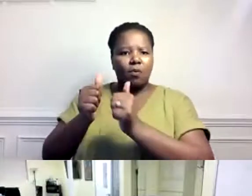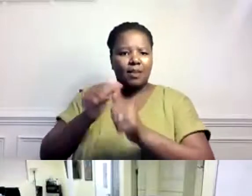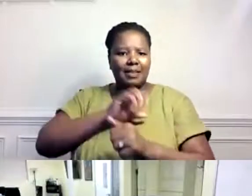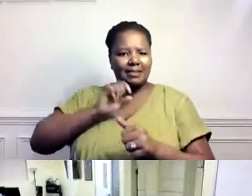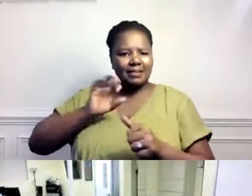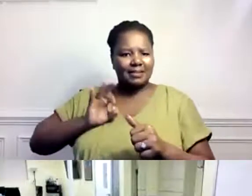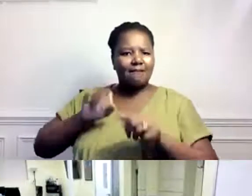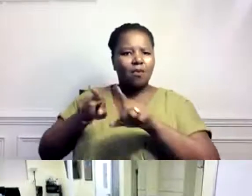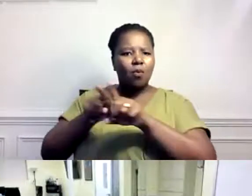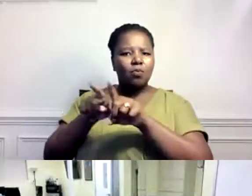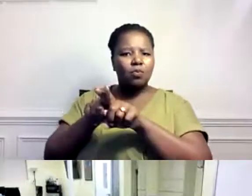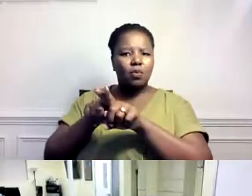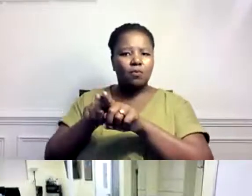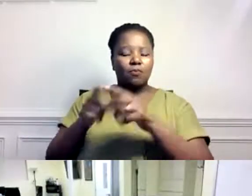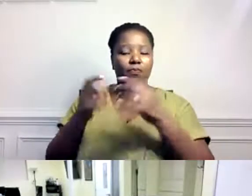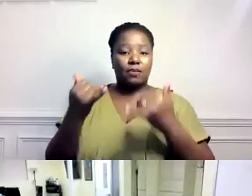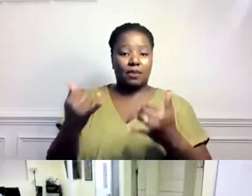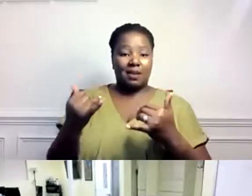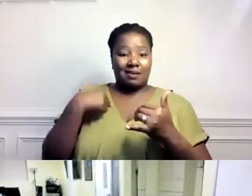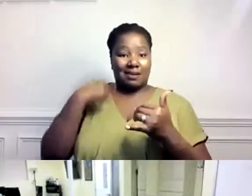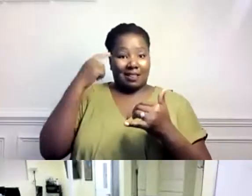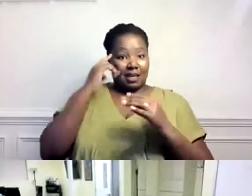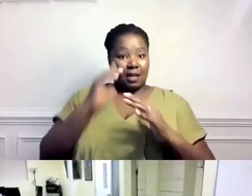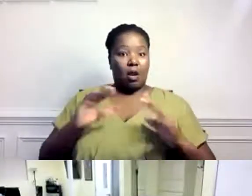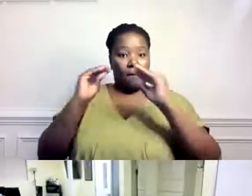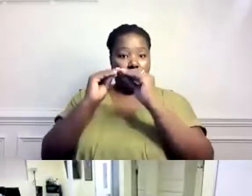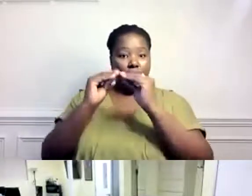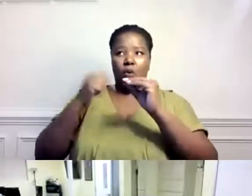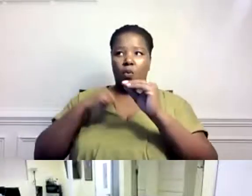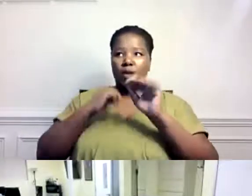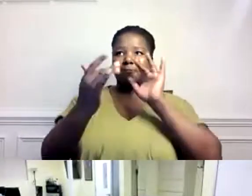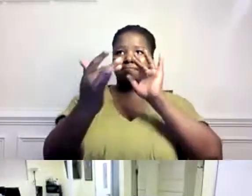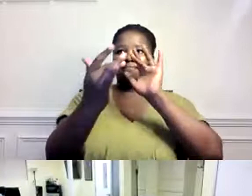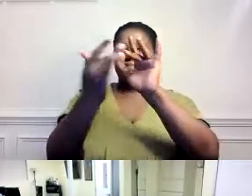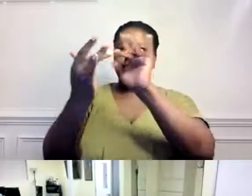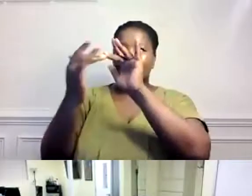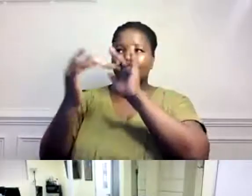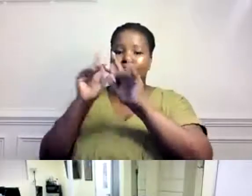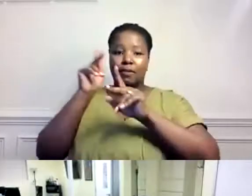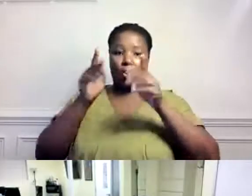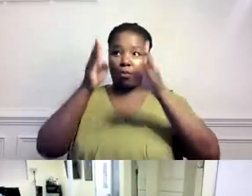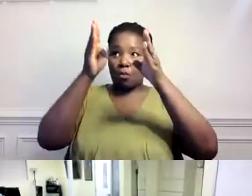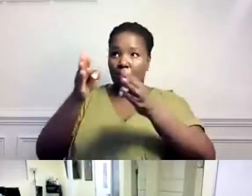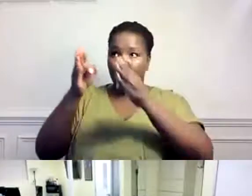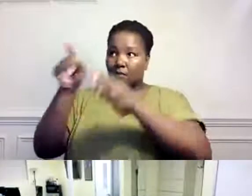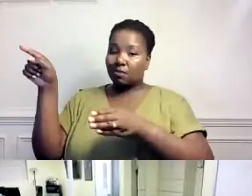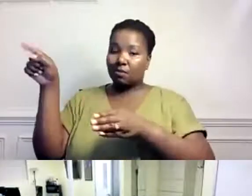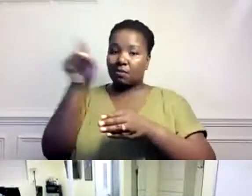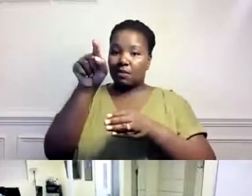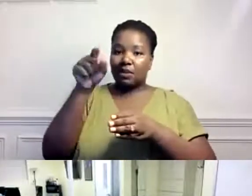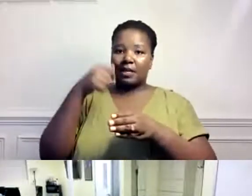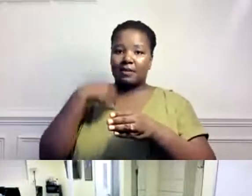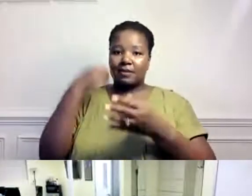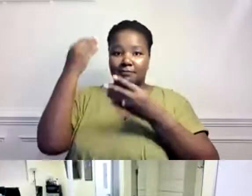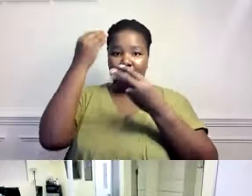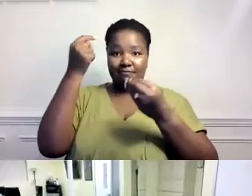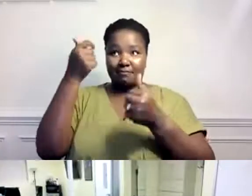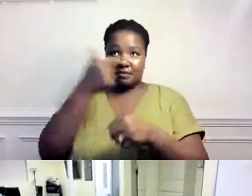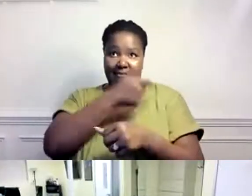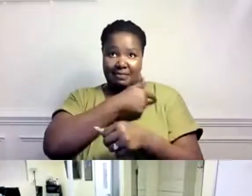more we reach out to individuals who are maybe considering getting the vaccine,